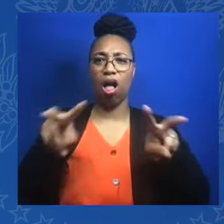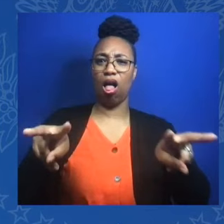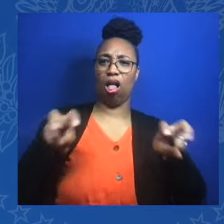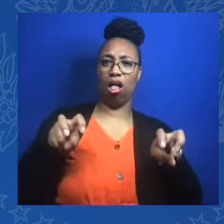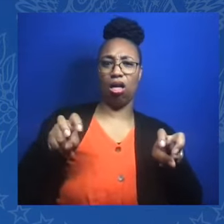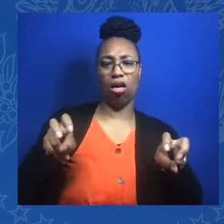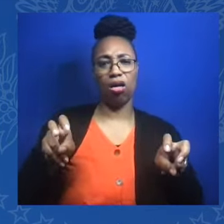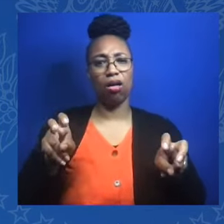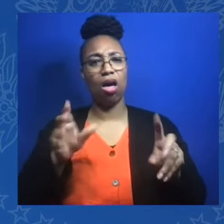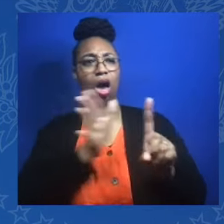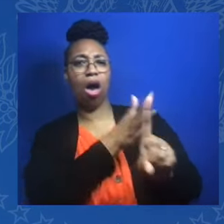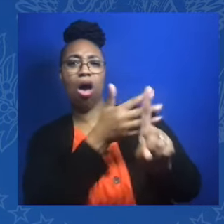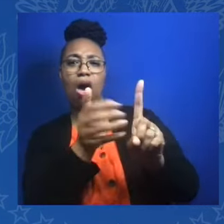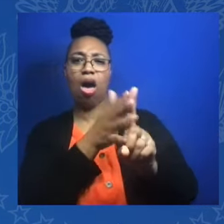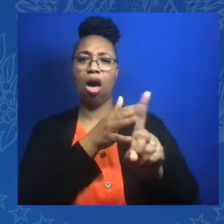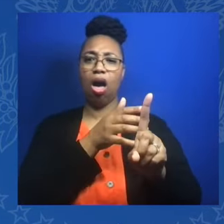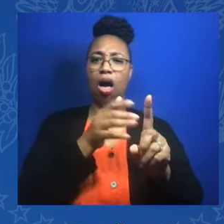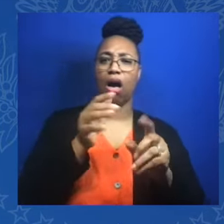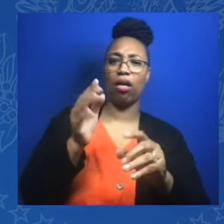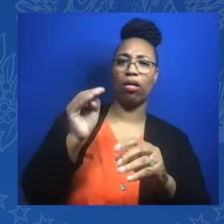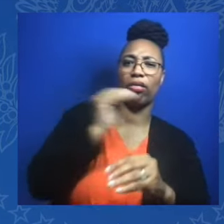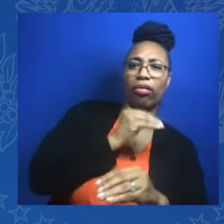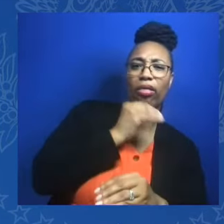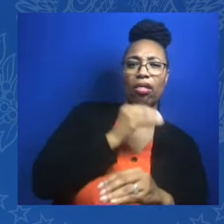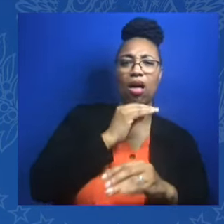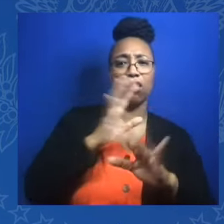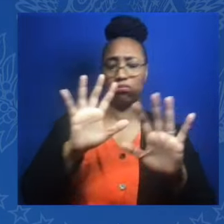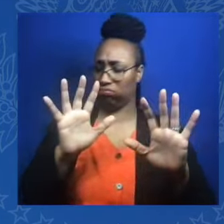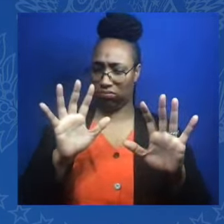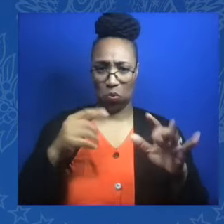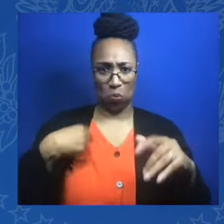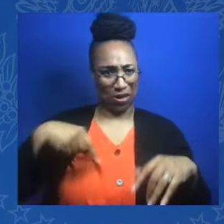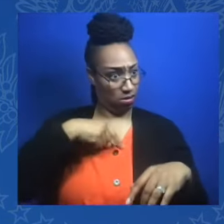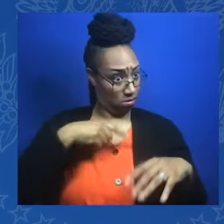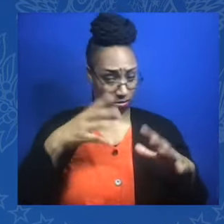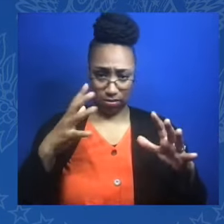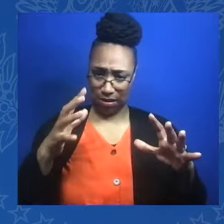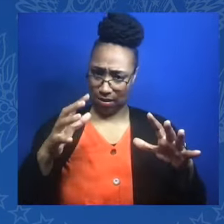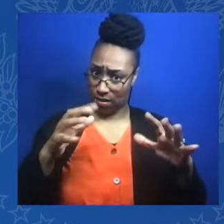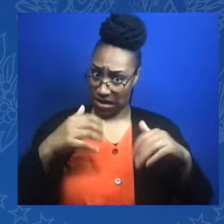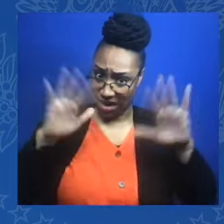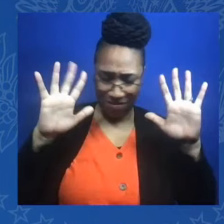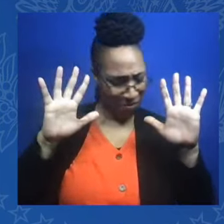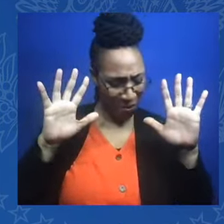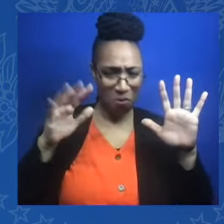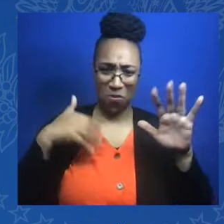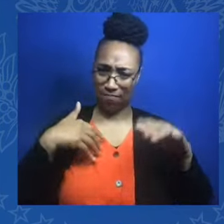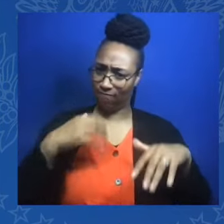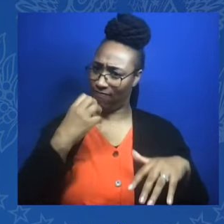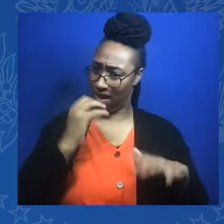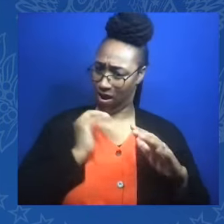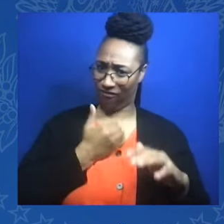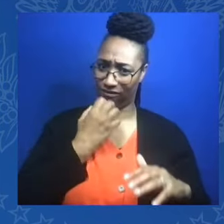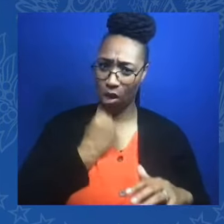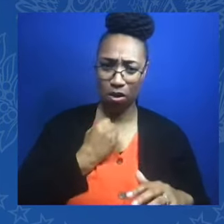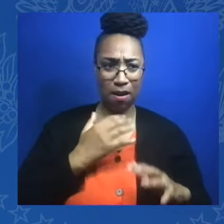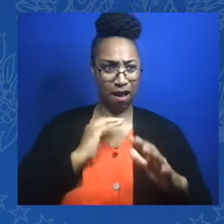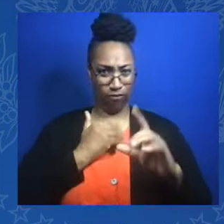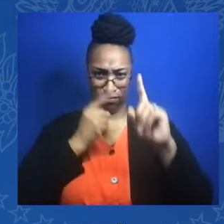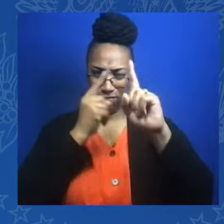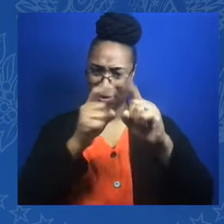nos valeurs. C'est un moment de double down on them. We must continue to